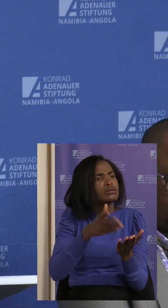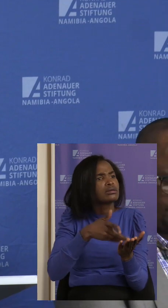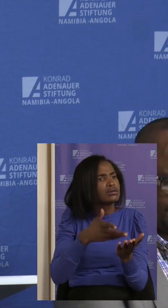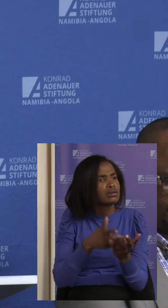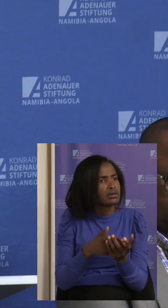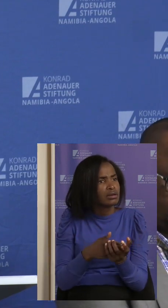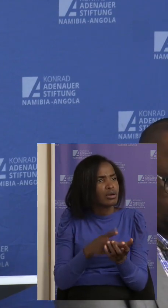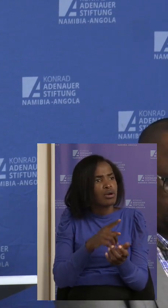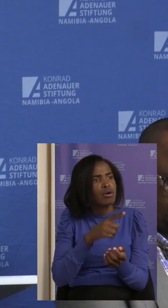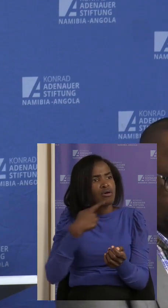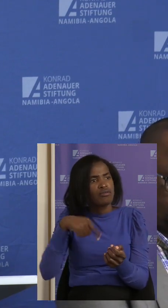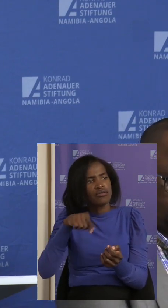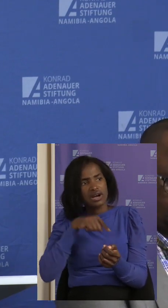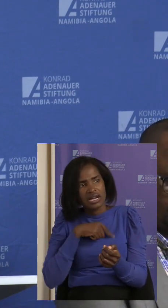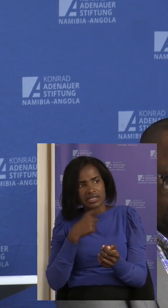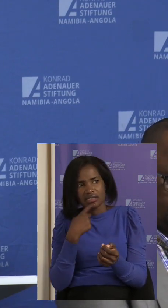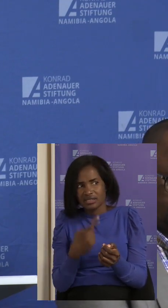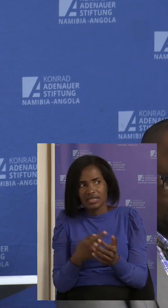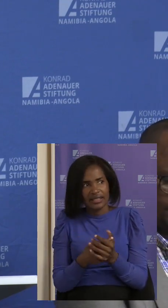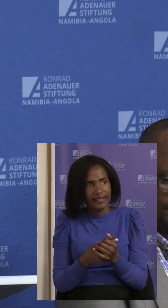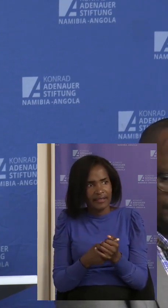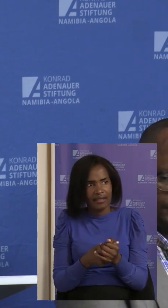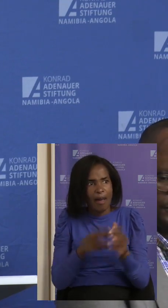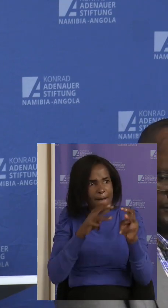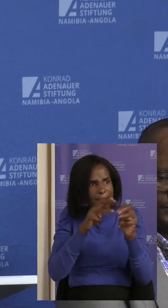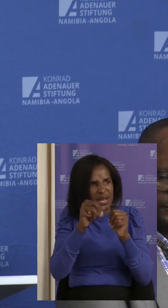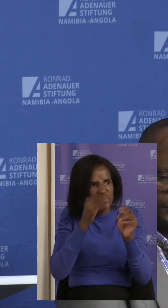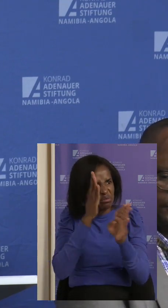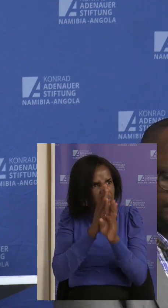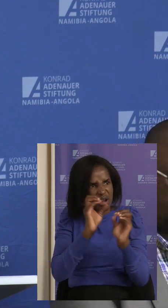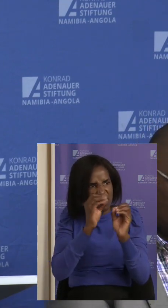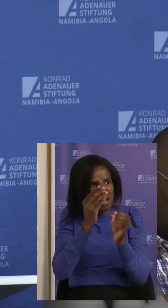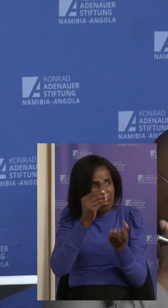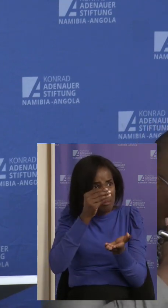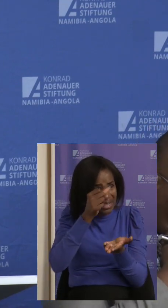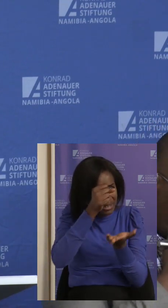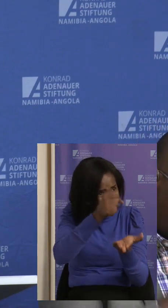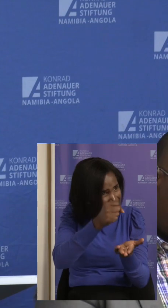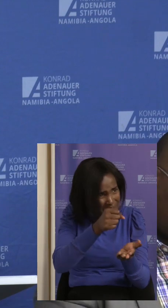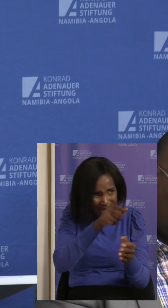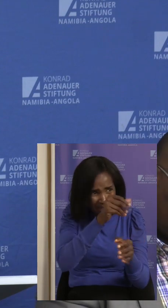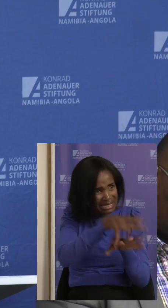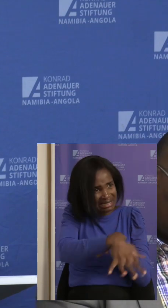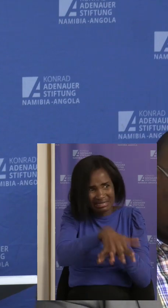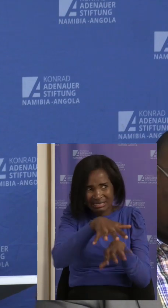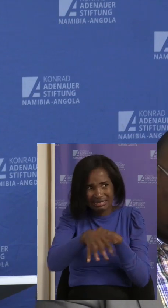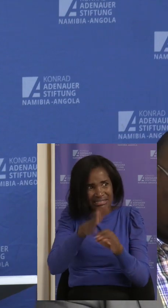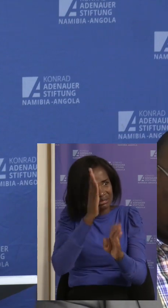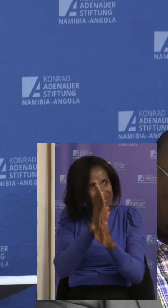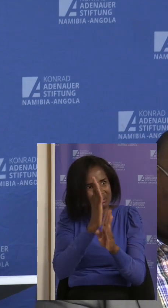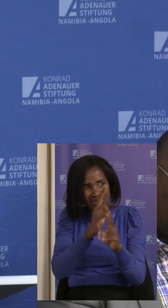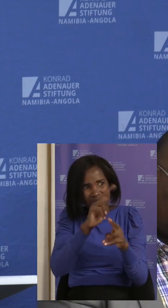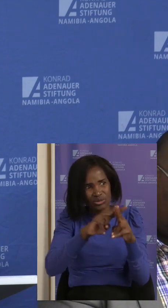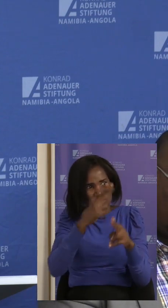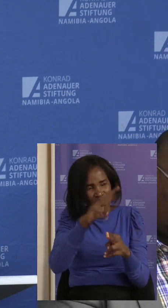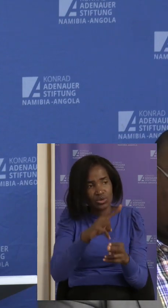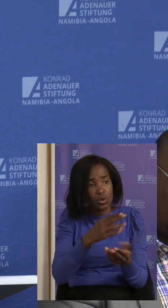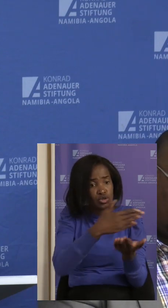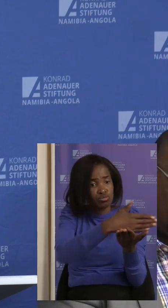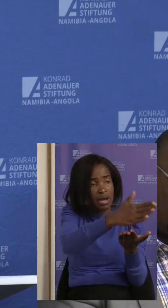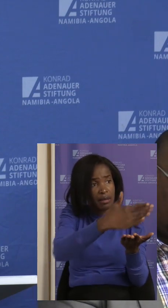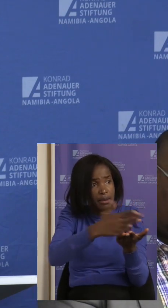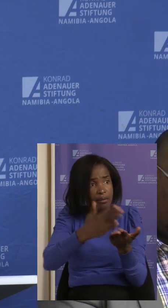we think that there isn't this lack of proper management of those resources and funds, as well as distribution of those